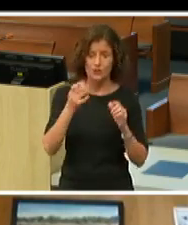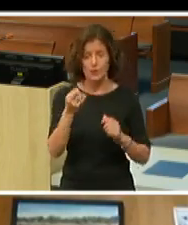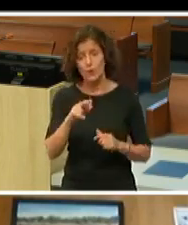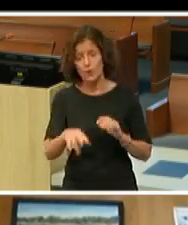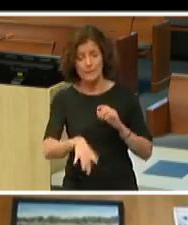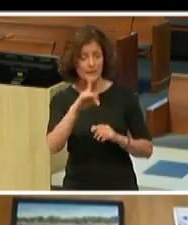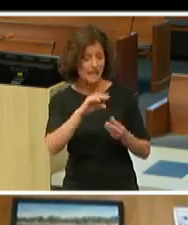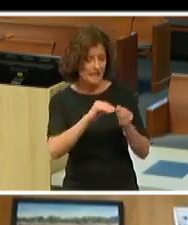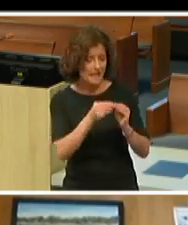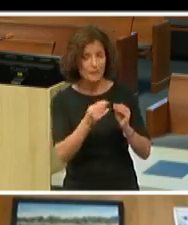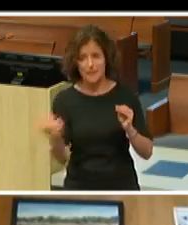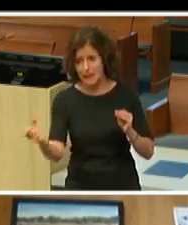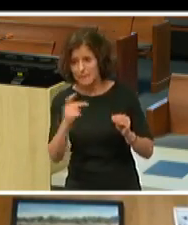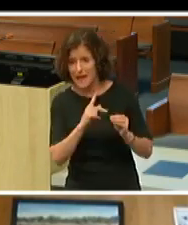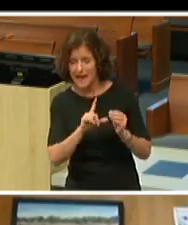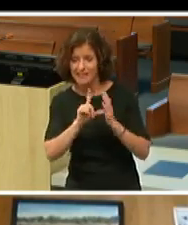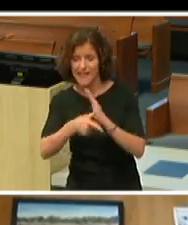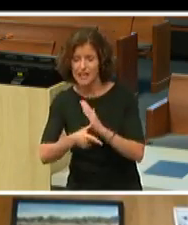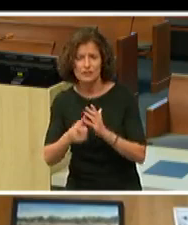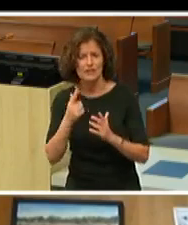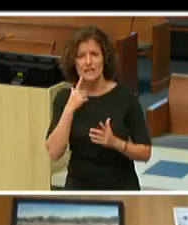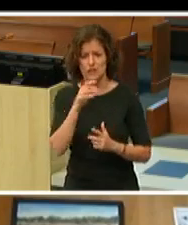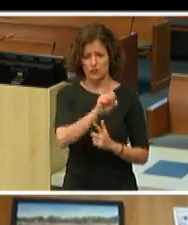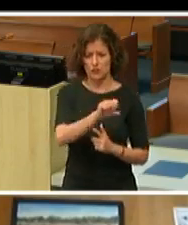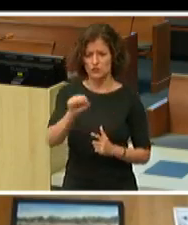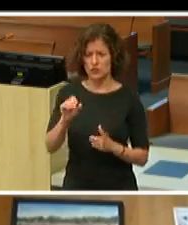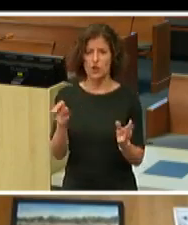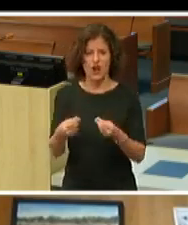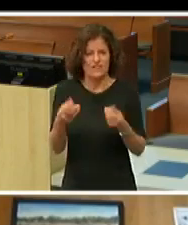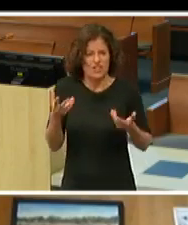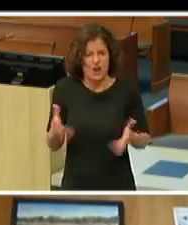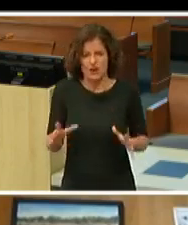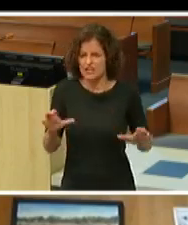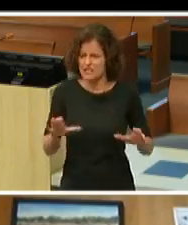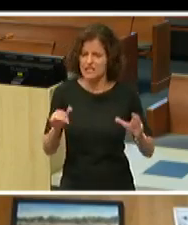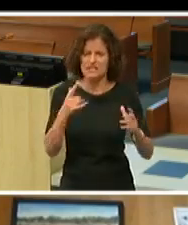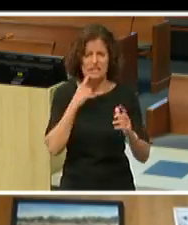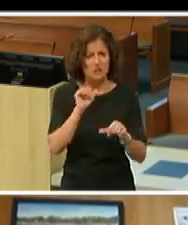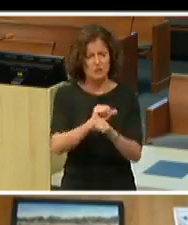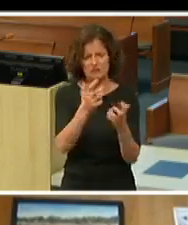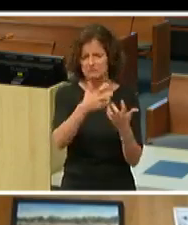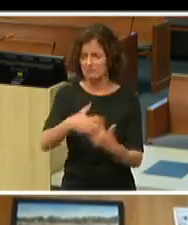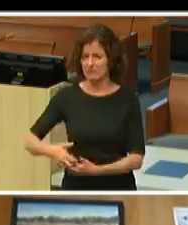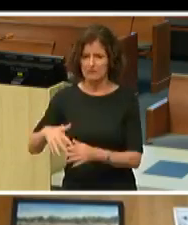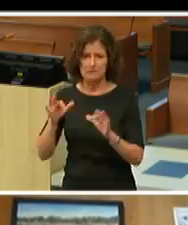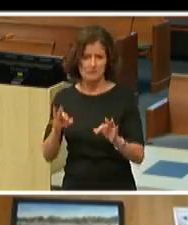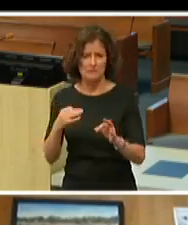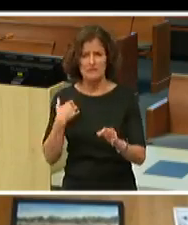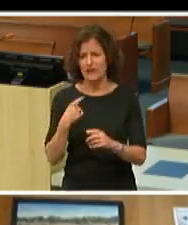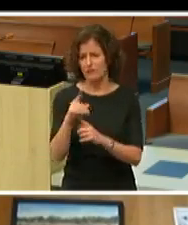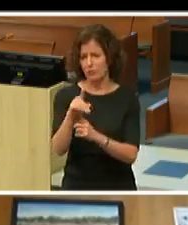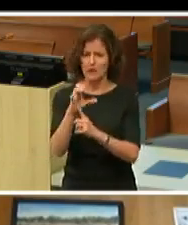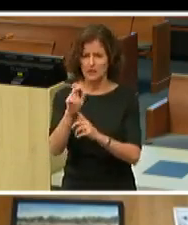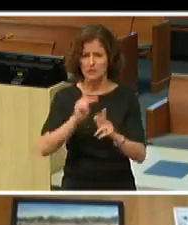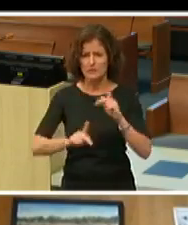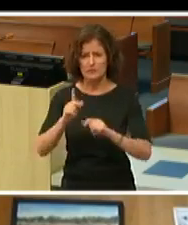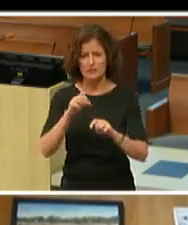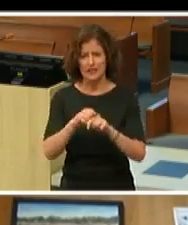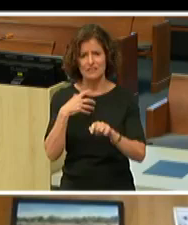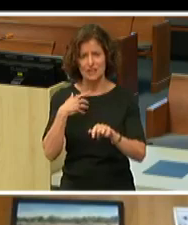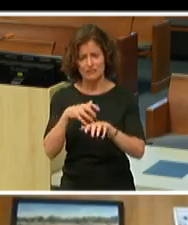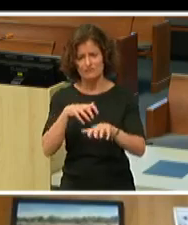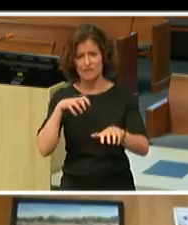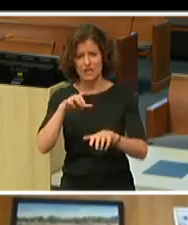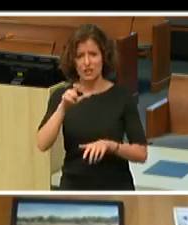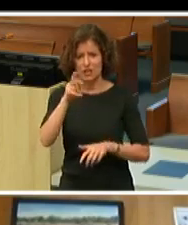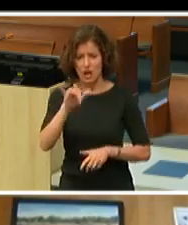or whatever they need to do. I mean, the Social Security office does that, and it works great. And they'll have 100 people in their lobby. But if you have an